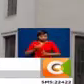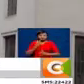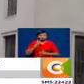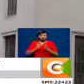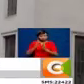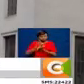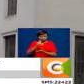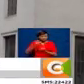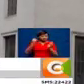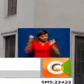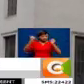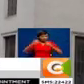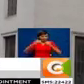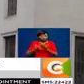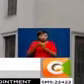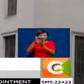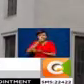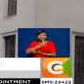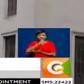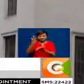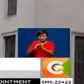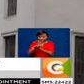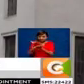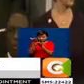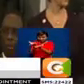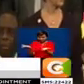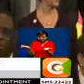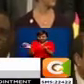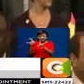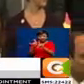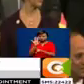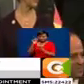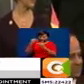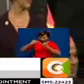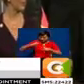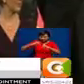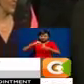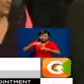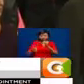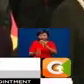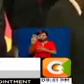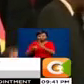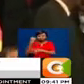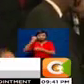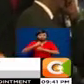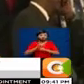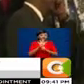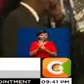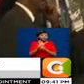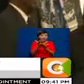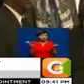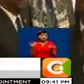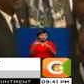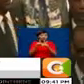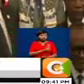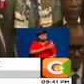will strengthen private sector participation in the economic growth as they seek to create more job opportunities. President Uhuru Kenyatta is in